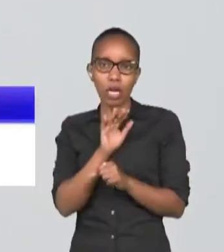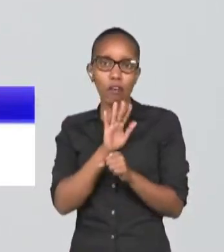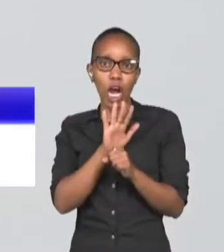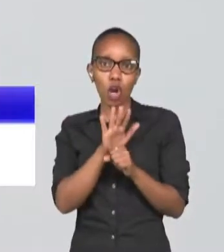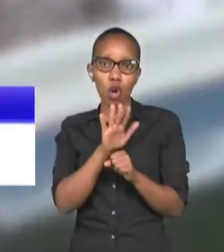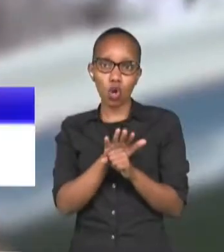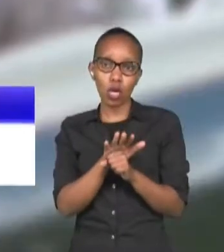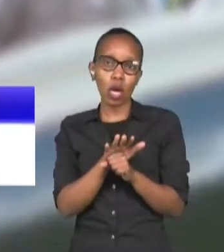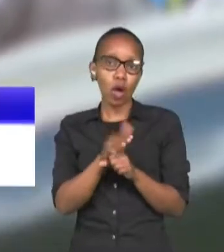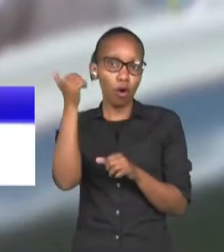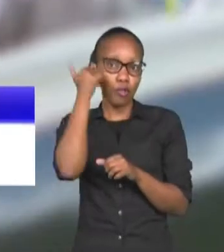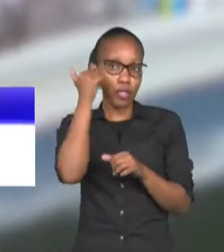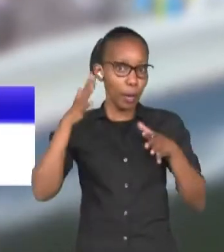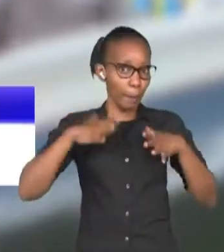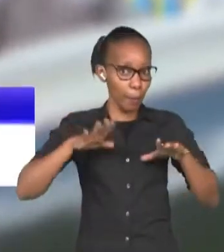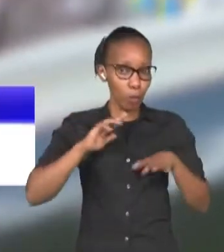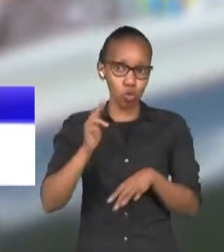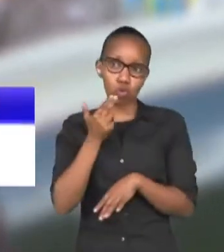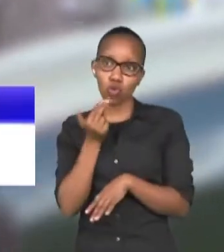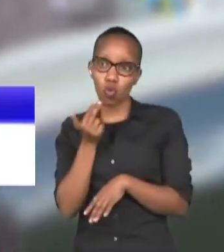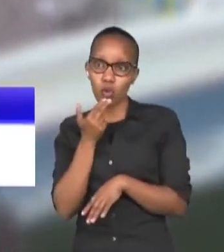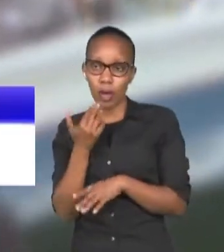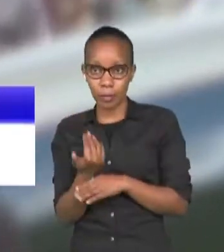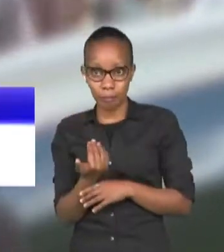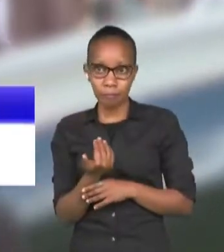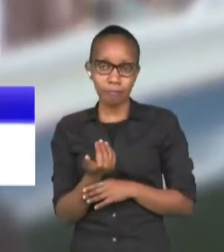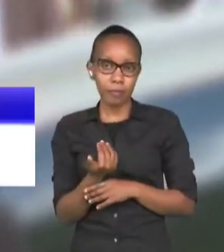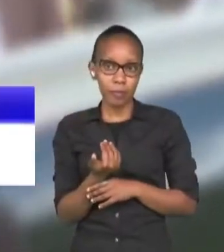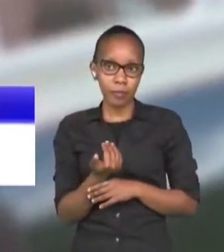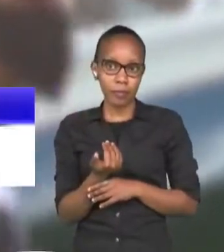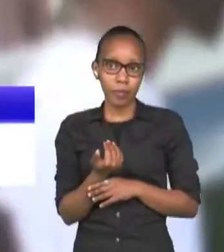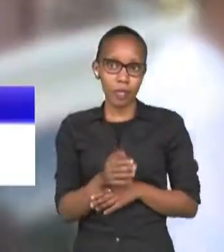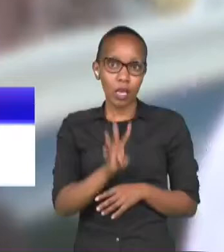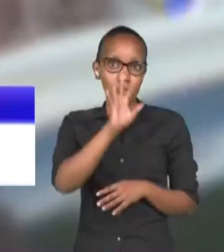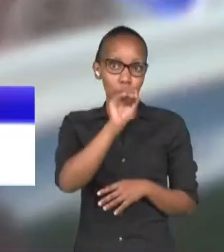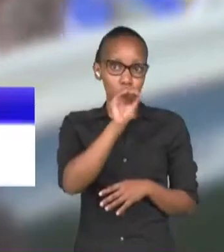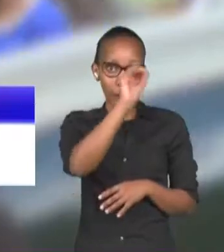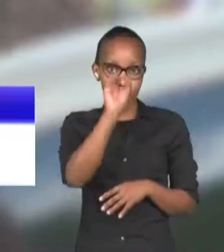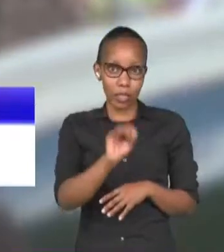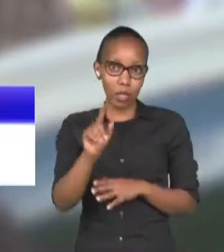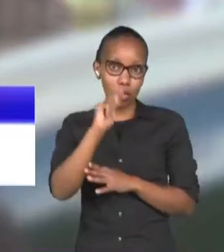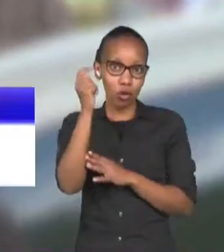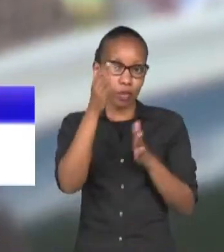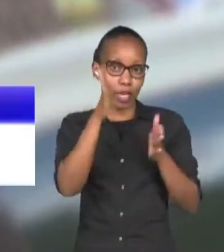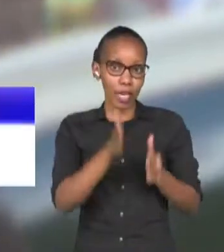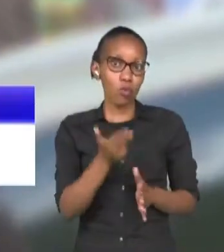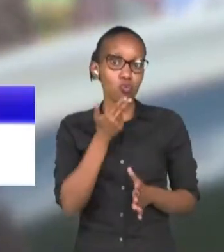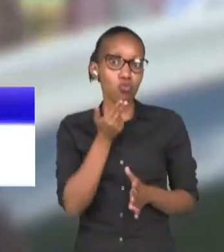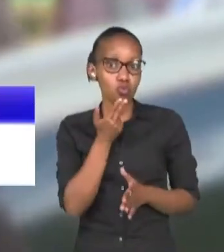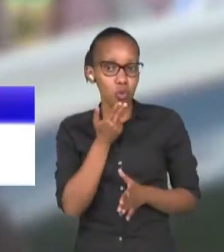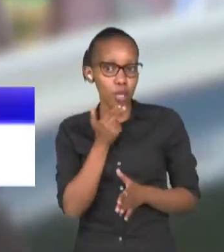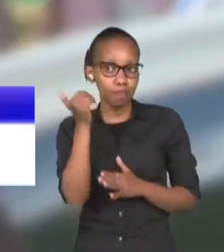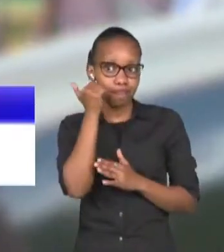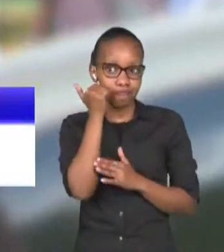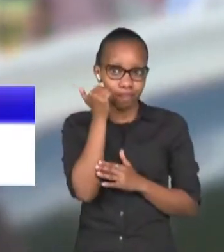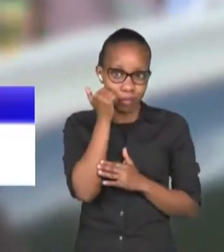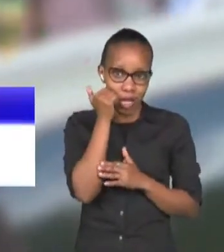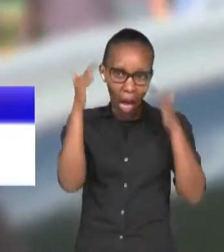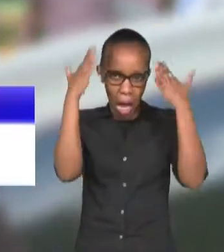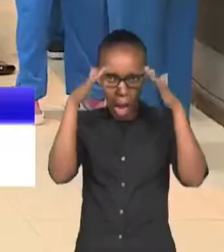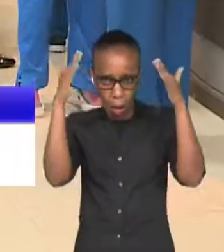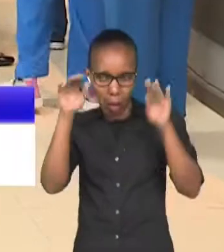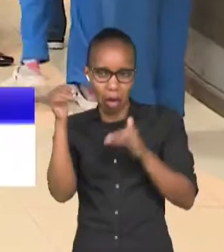the diabetes. Now, what is alarming is that an estimated 40% of Kenyans with diabetes are unaware of the condition, and